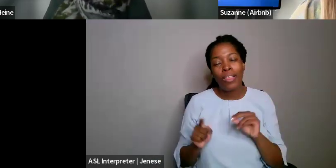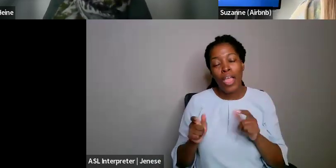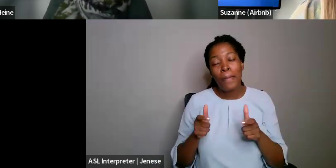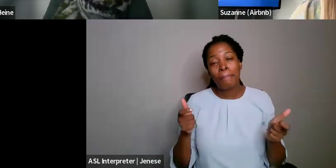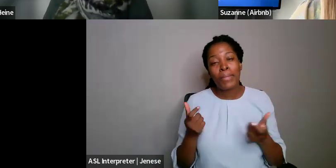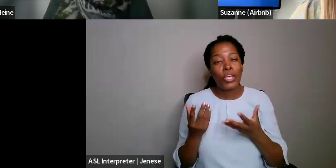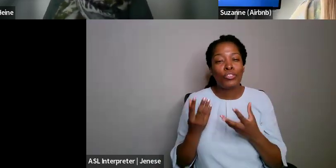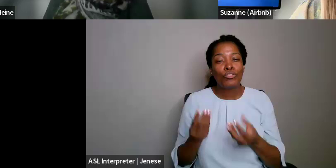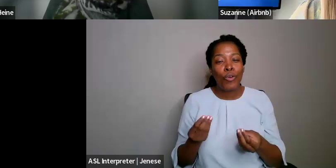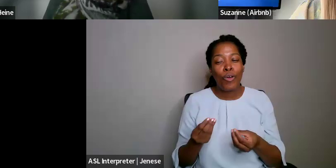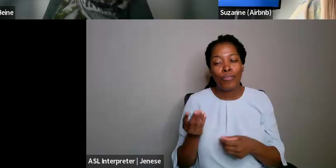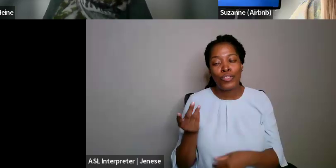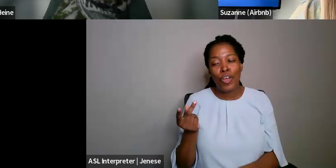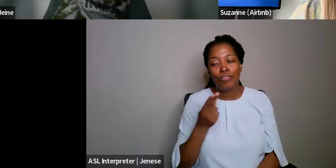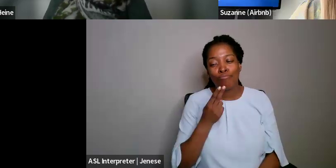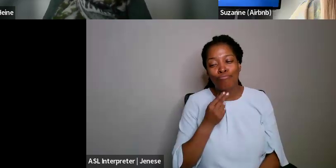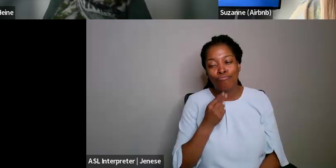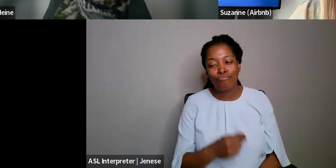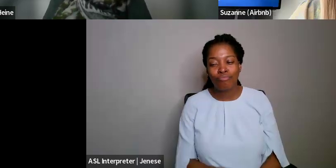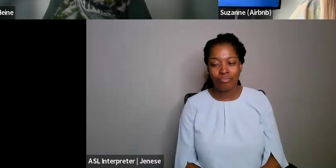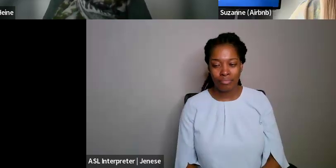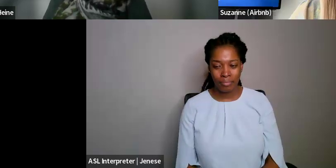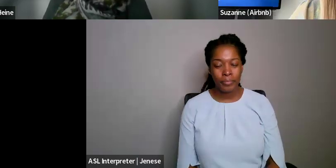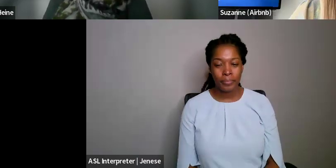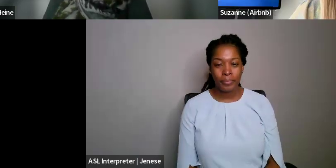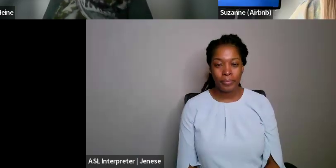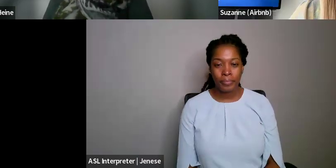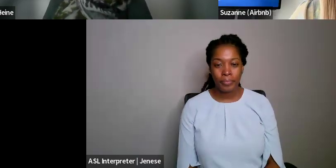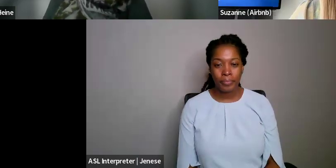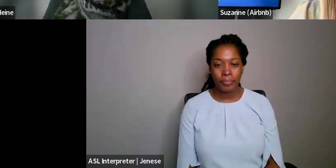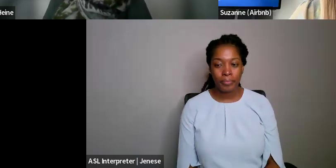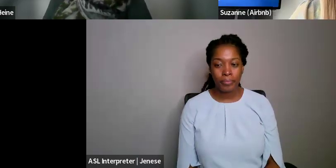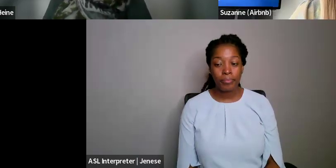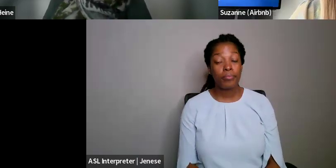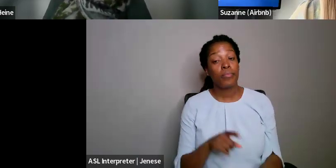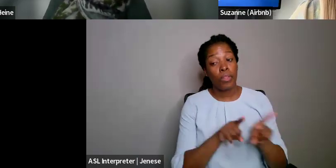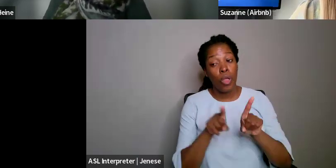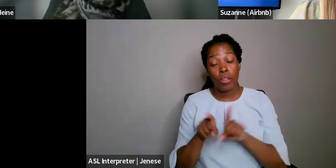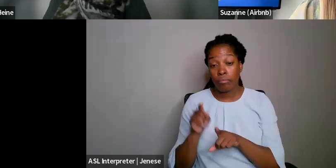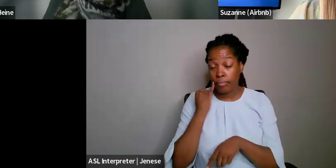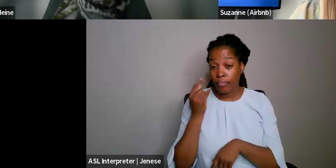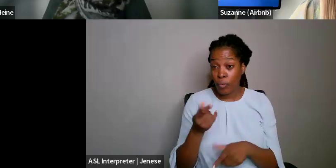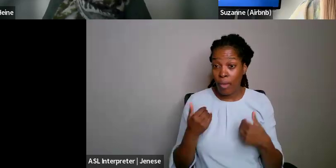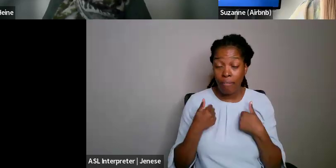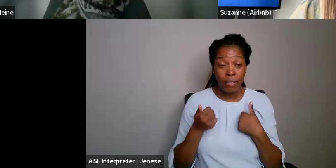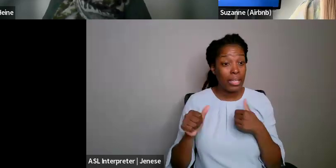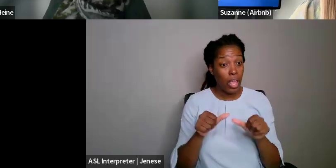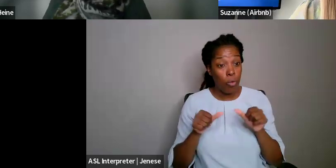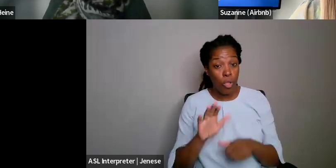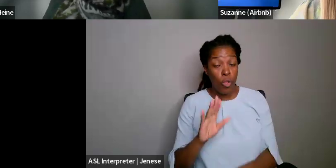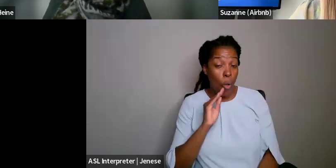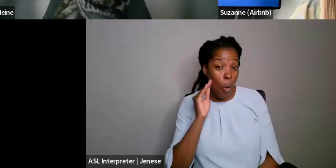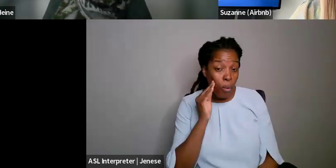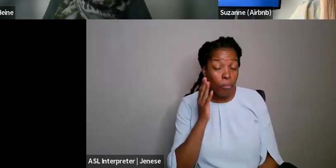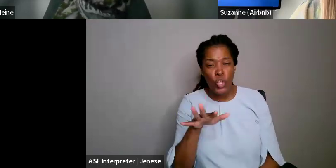gentle giants. Yeah, and then also, if you have got any areas in your home or in your space that